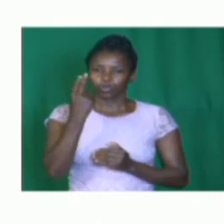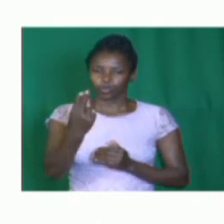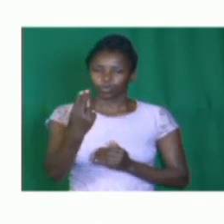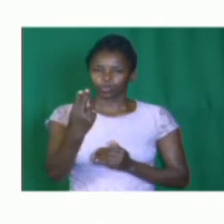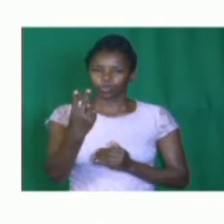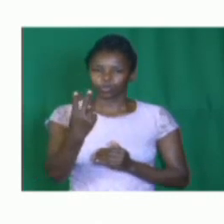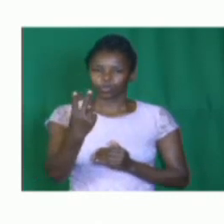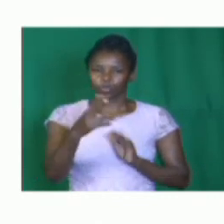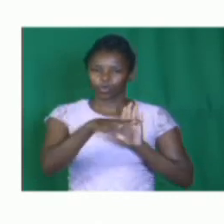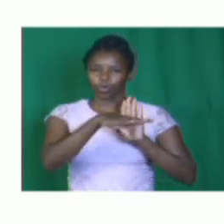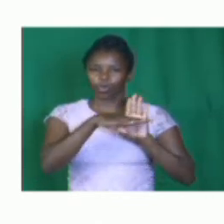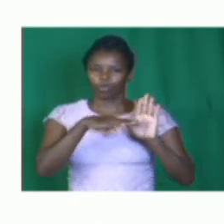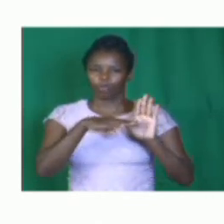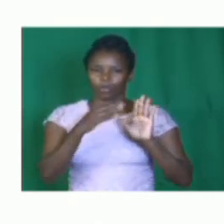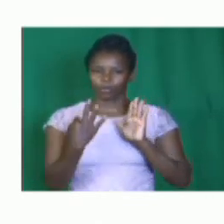2/3.